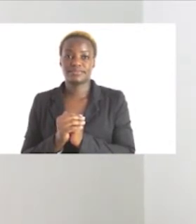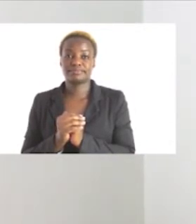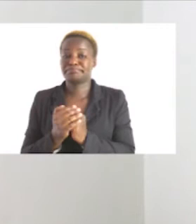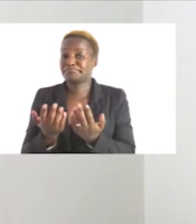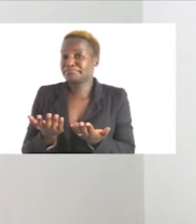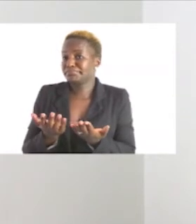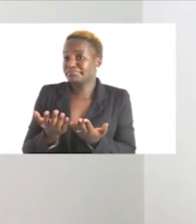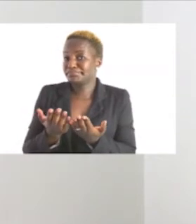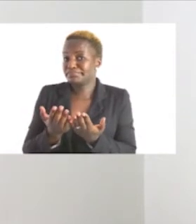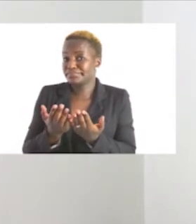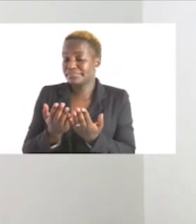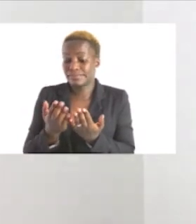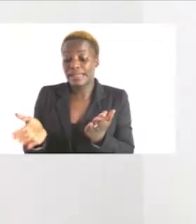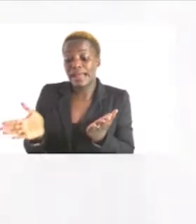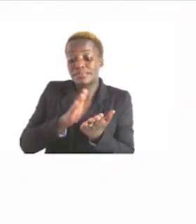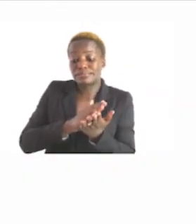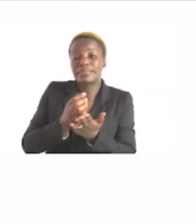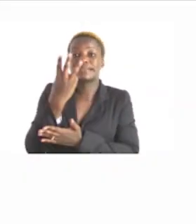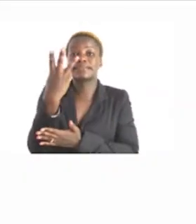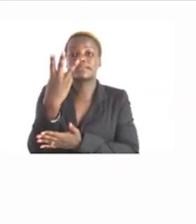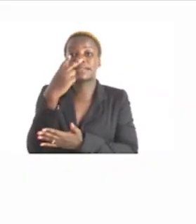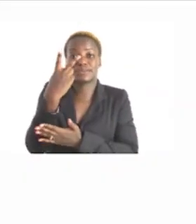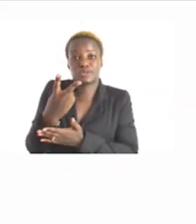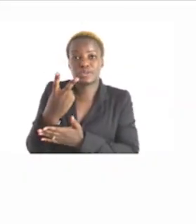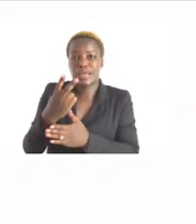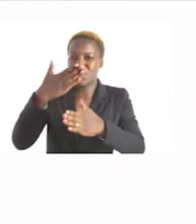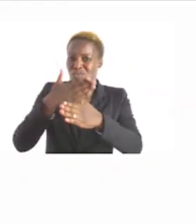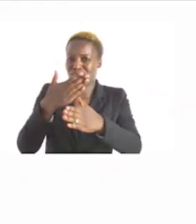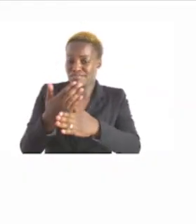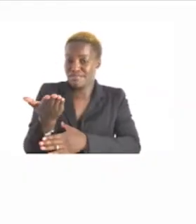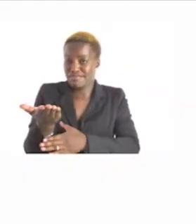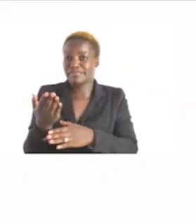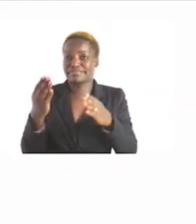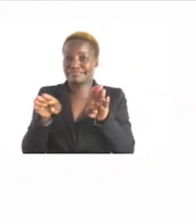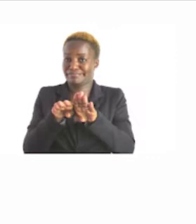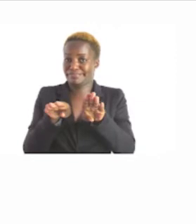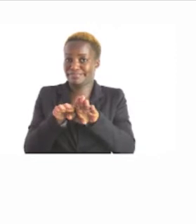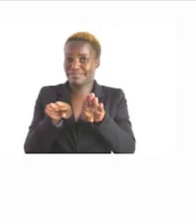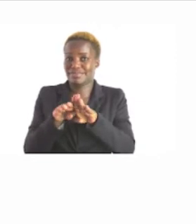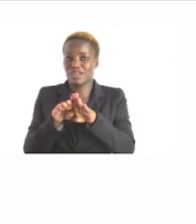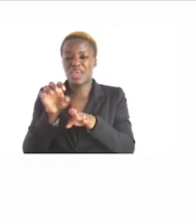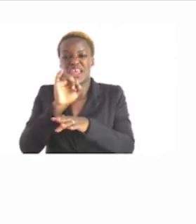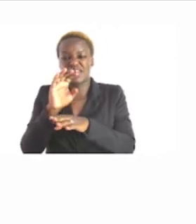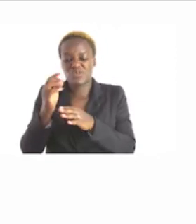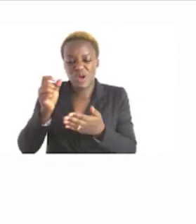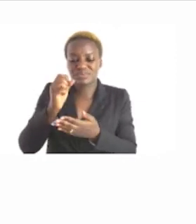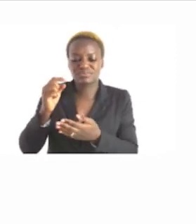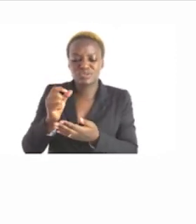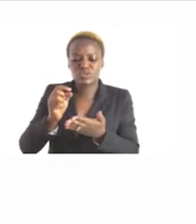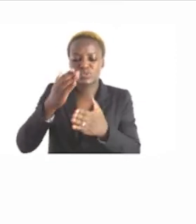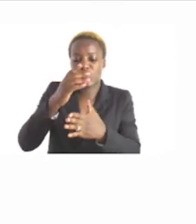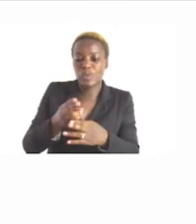So can we quickly look on our page? I have an activity there for you. So whenever you need to fill in this